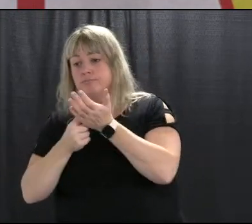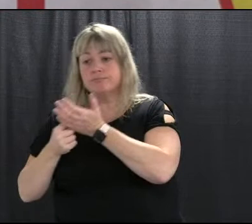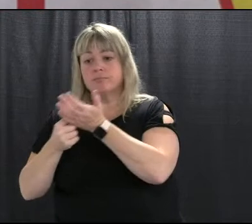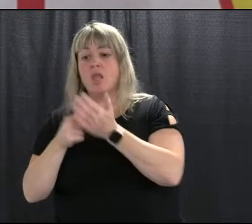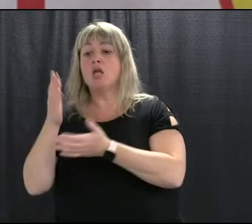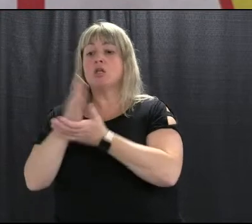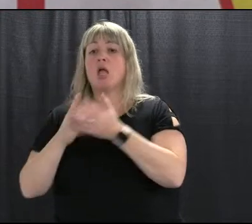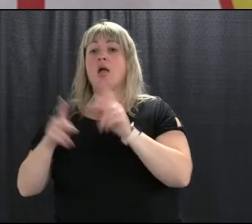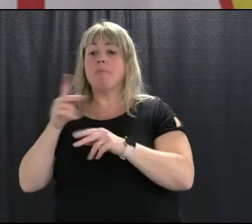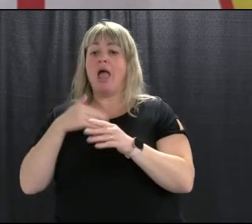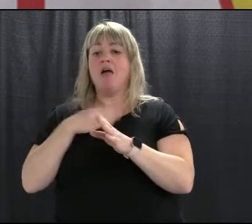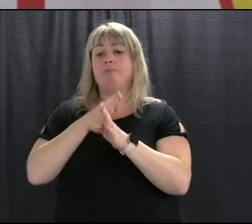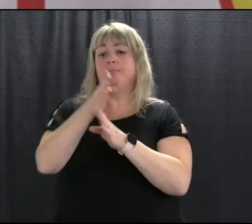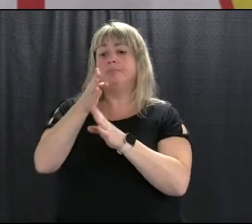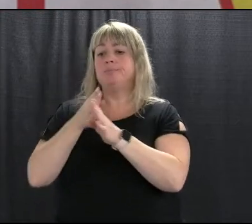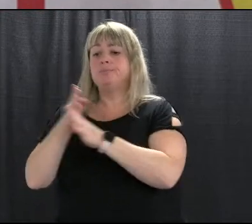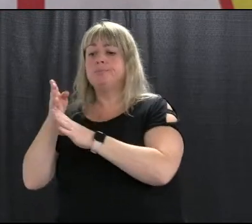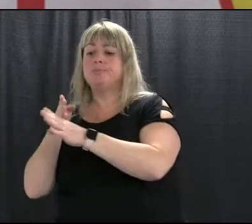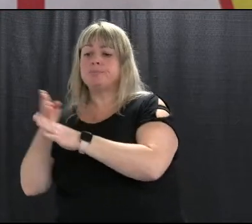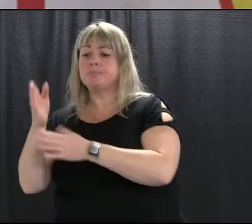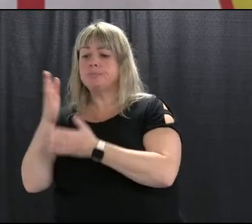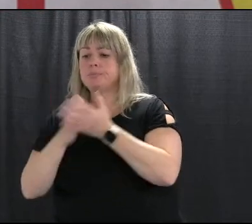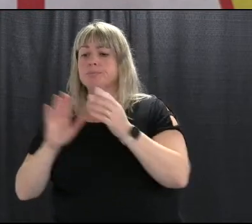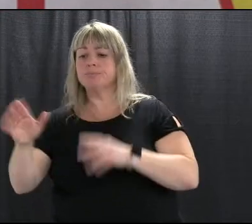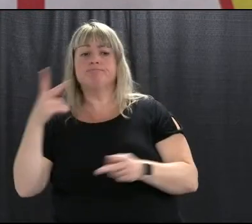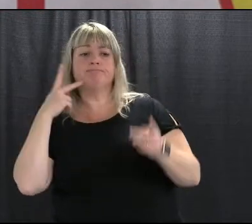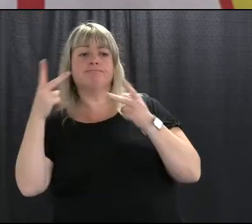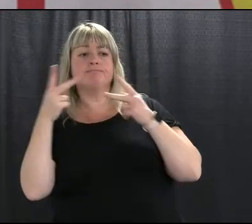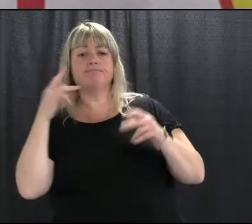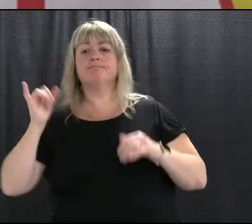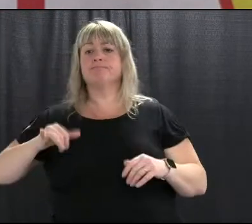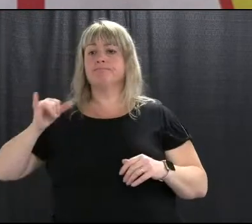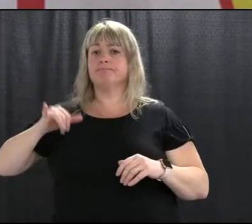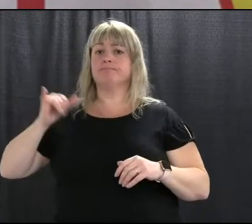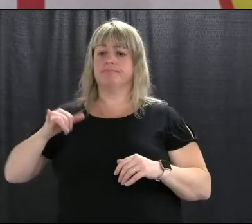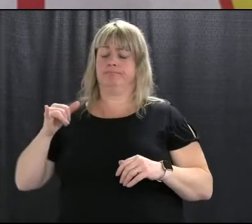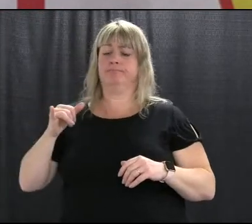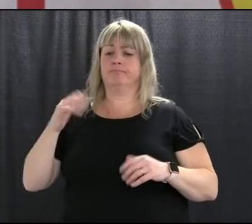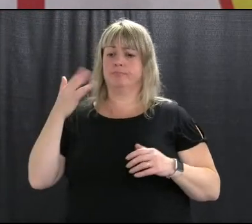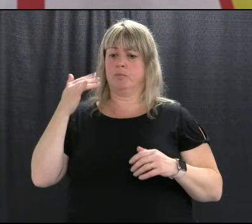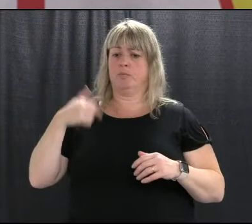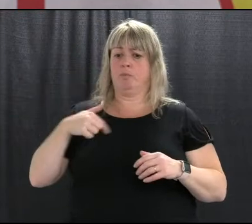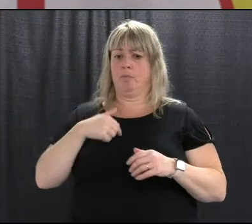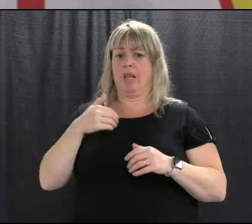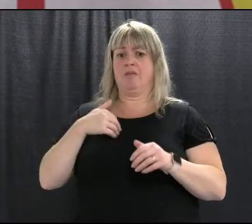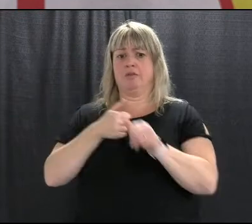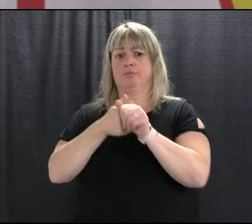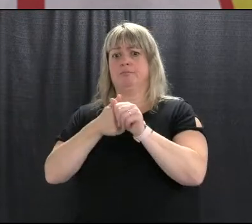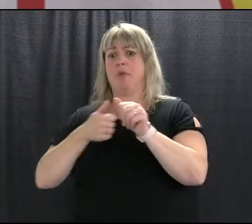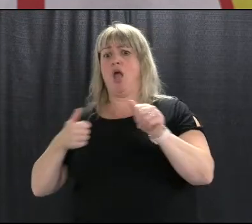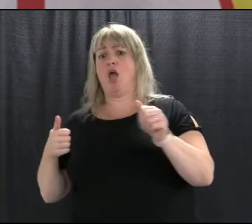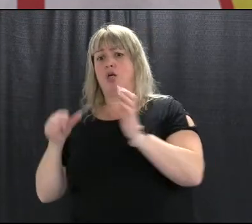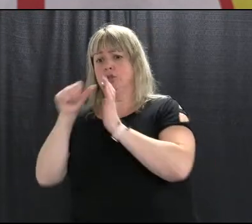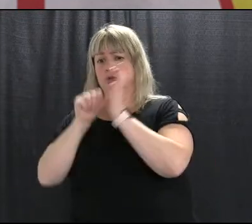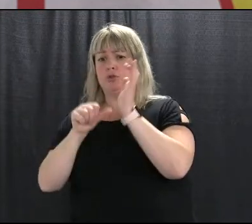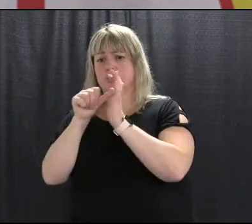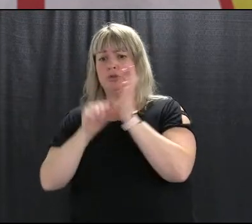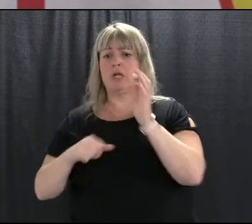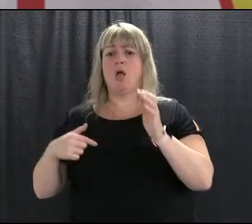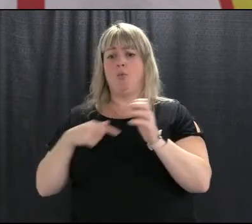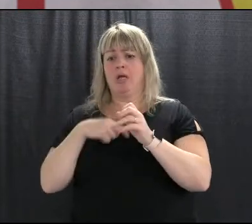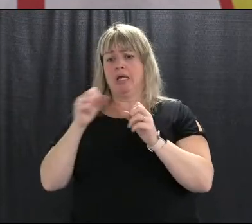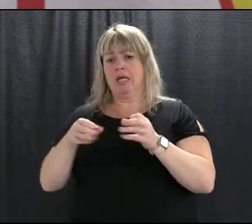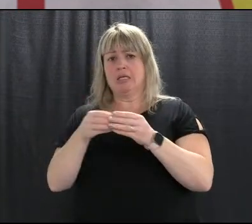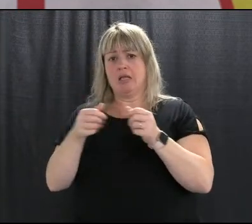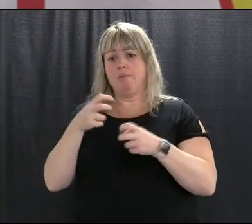a professional experience in why we have the surgical backlogs and how we can address the